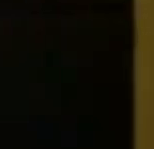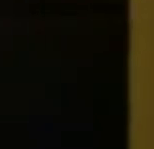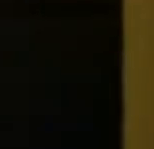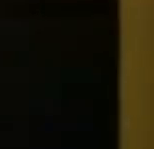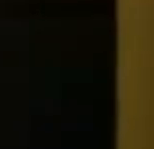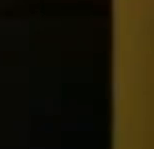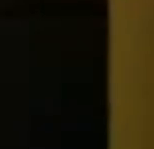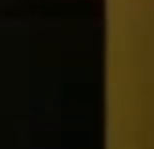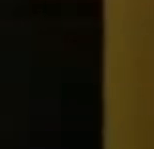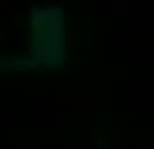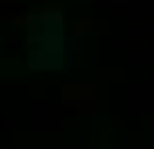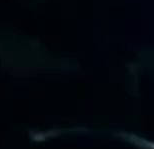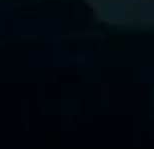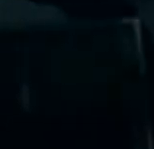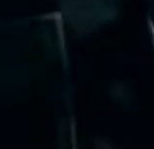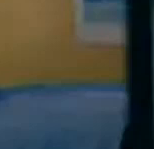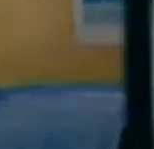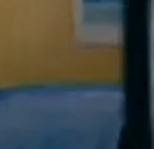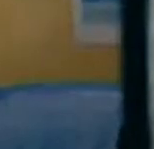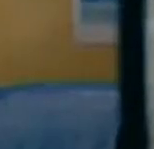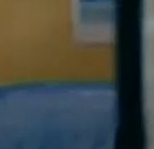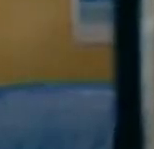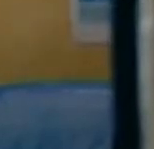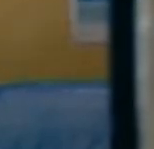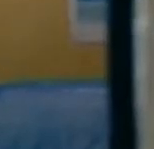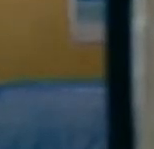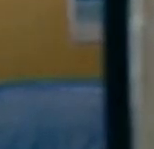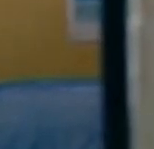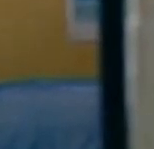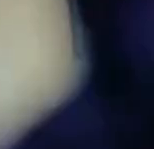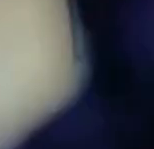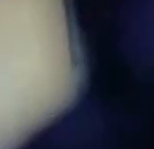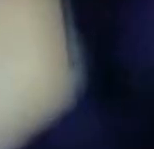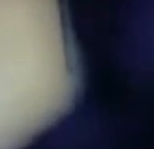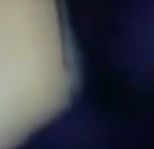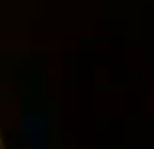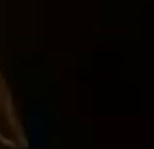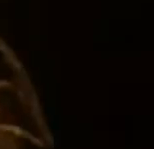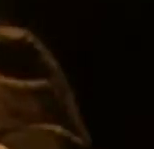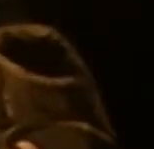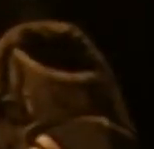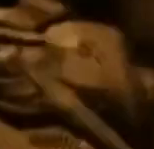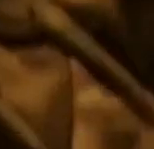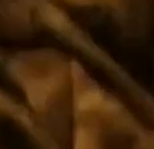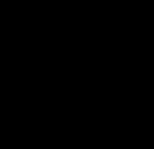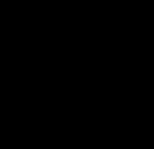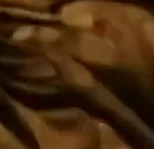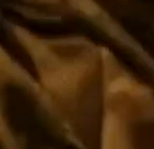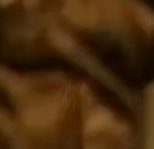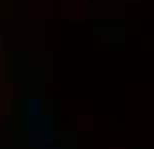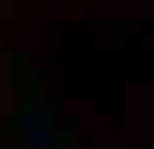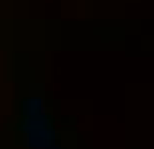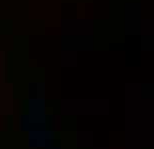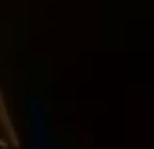Katana, a.k.a. Panther. PC Kibet, a.k.a. University. 1, 2, 3. Woo!